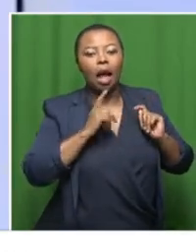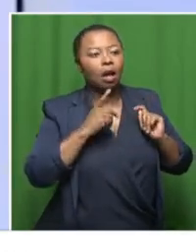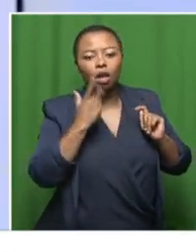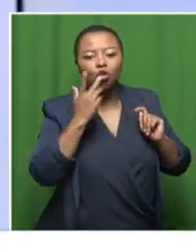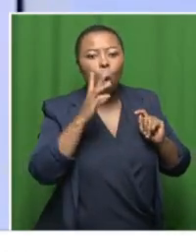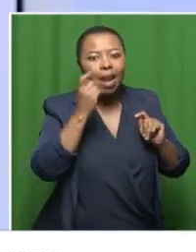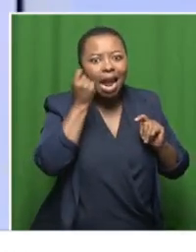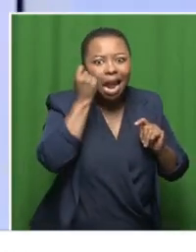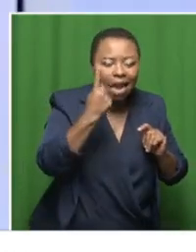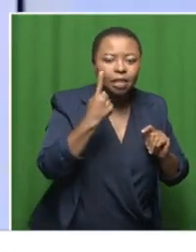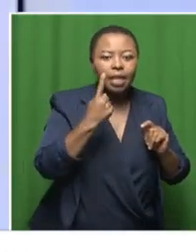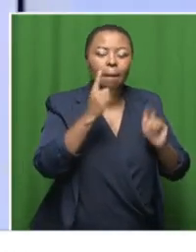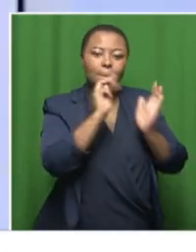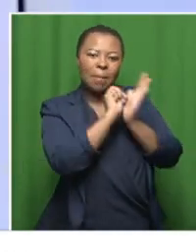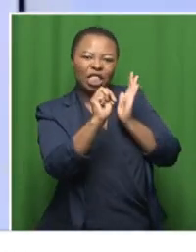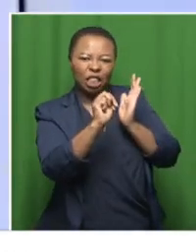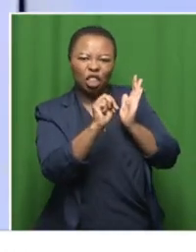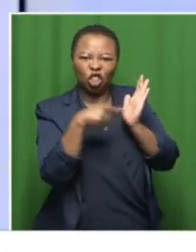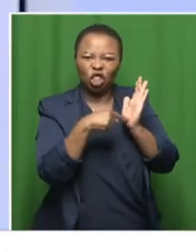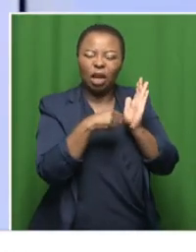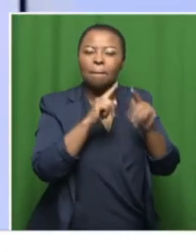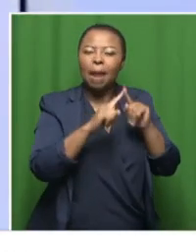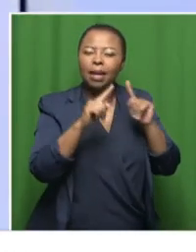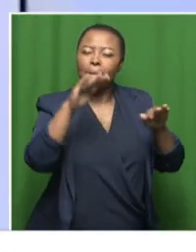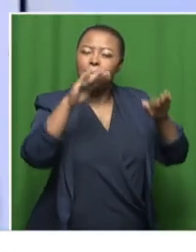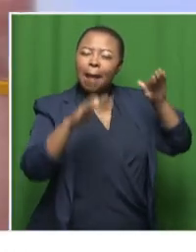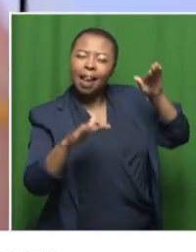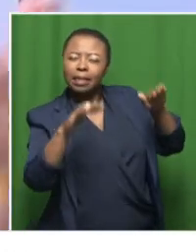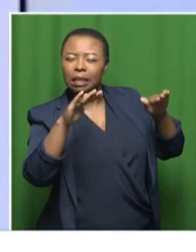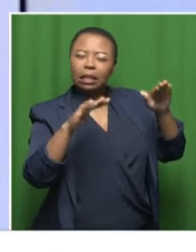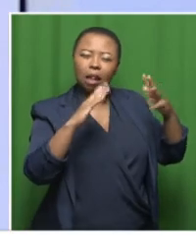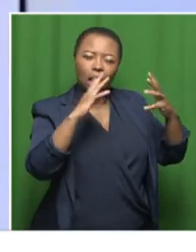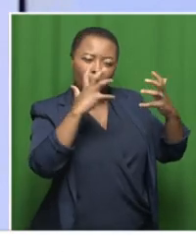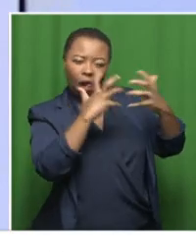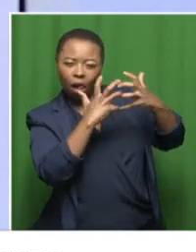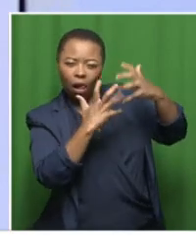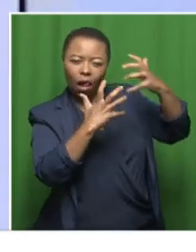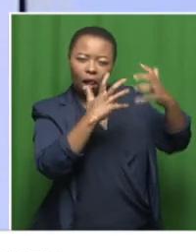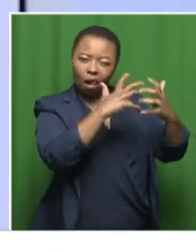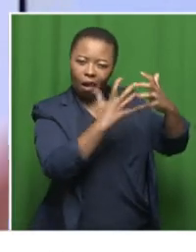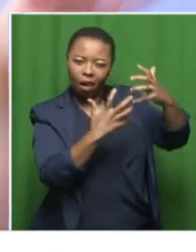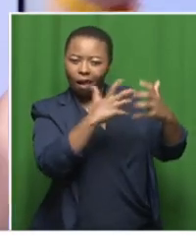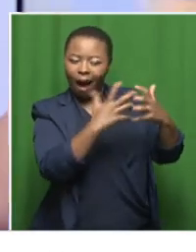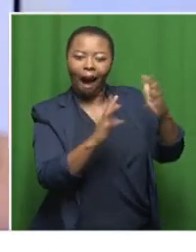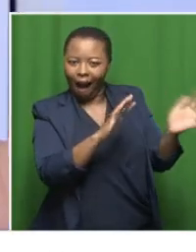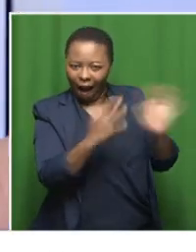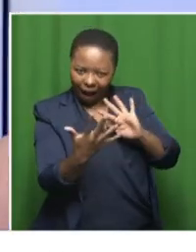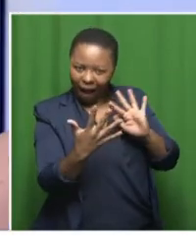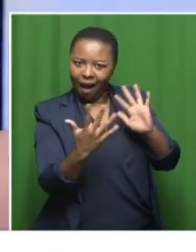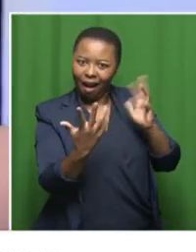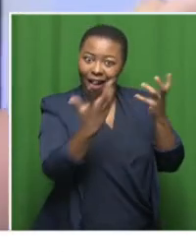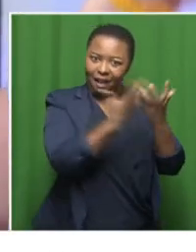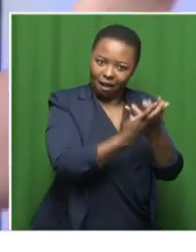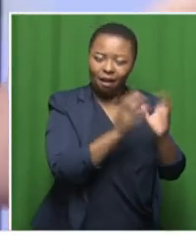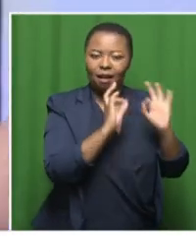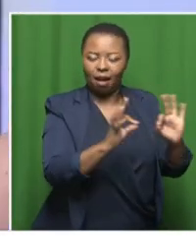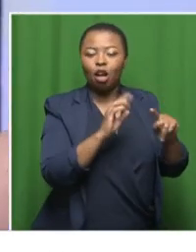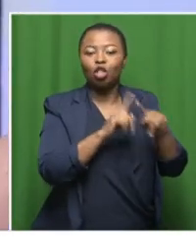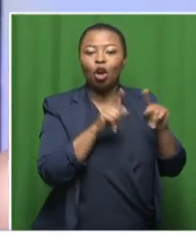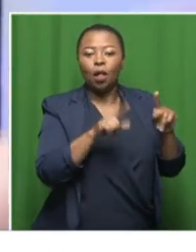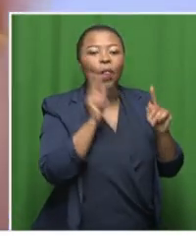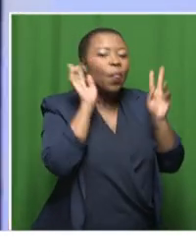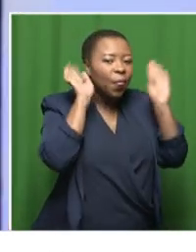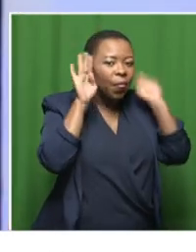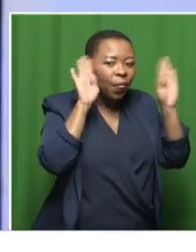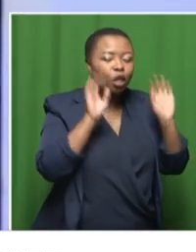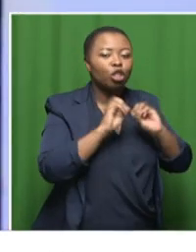to find that balance. It's quite challenging, but we'll see how the response is when we start with our, we've got the nursery school starting rehearsals now on